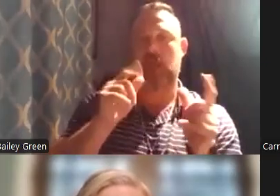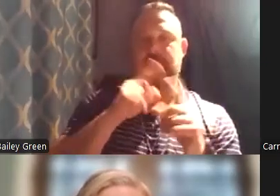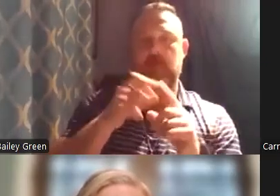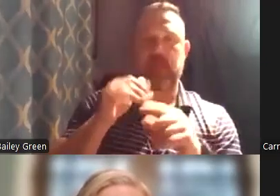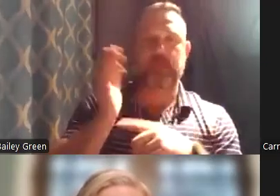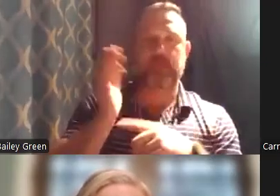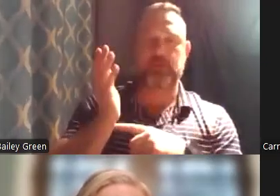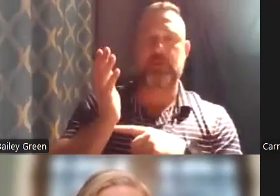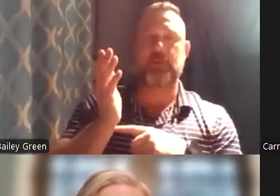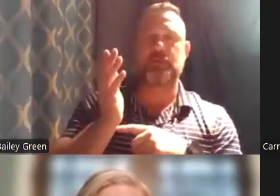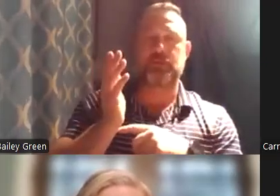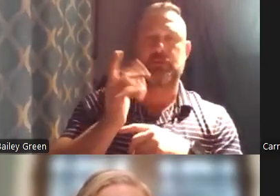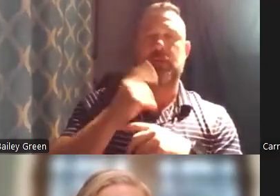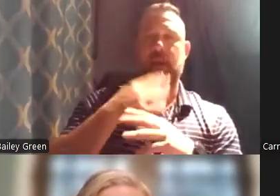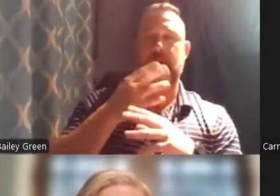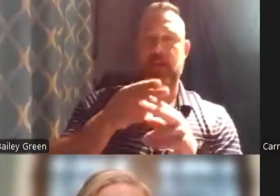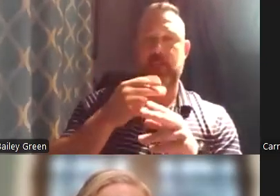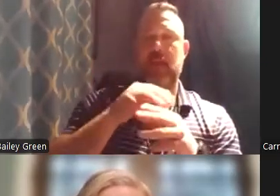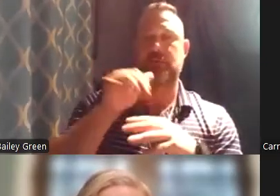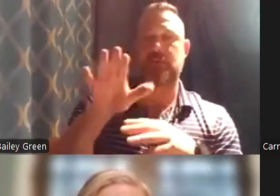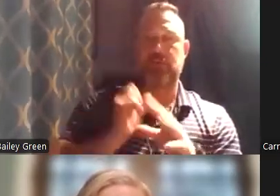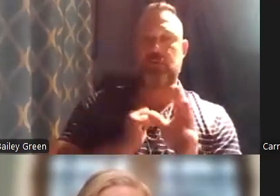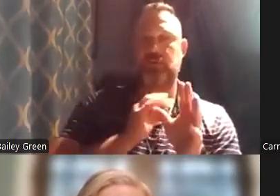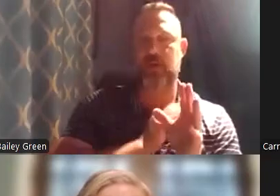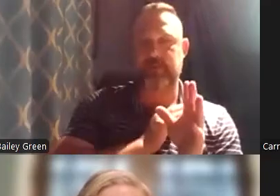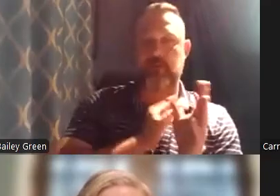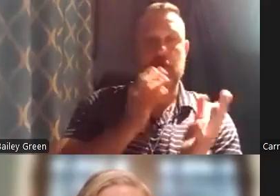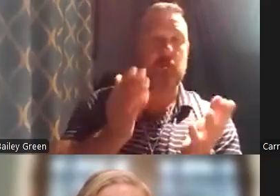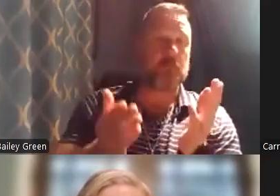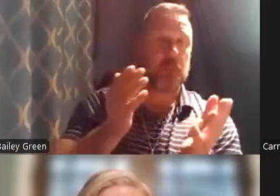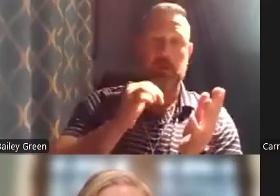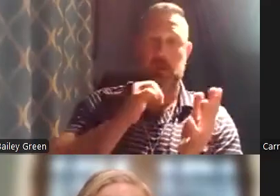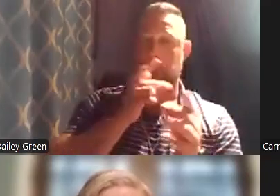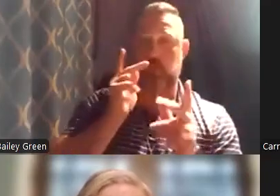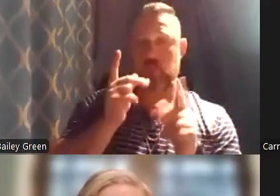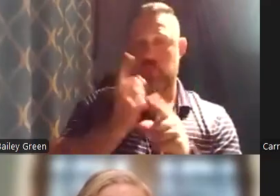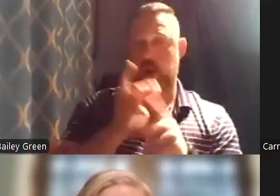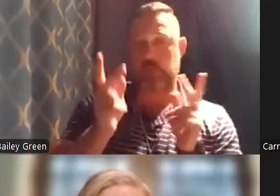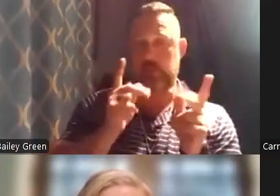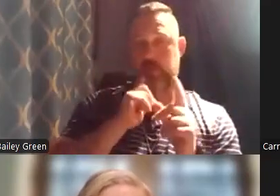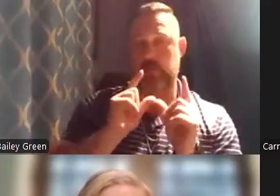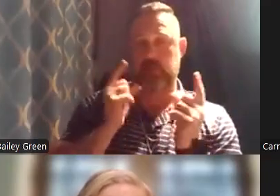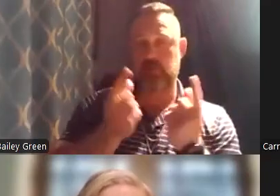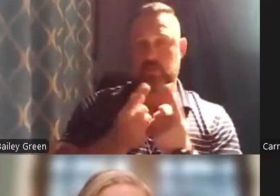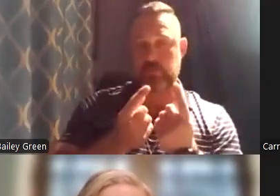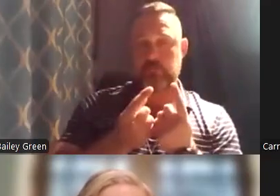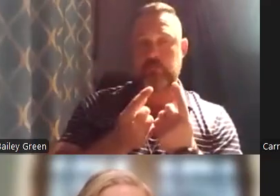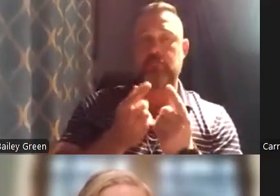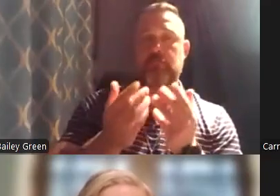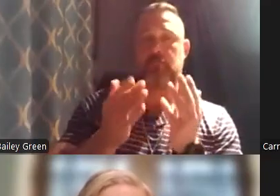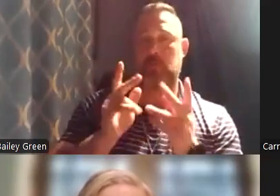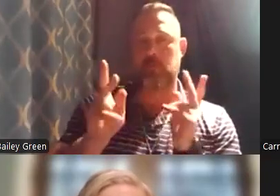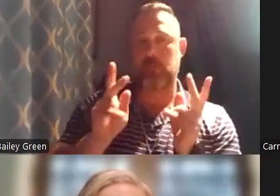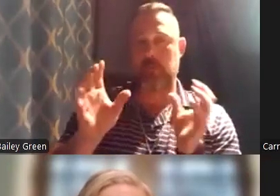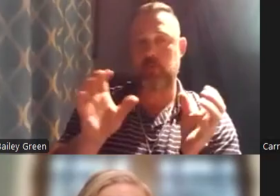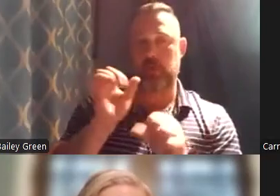presentation, which has the presenters, and send them on to the staff here. They may not be the right people for this group. This was sort of people that are doing